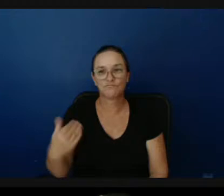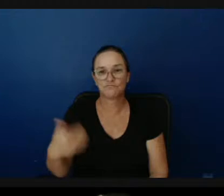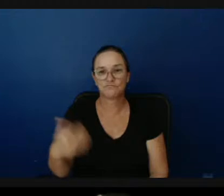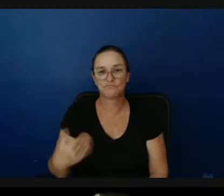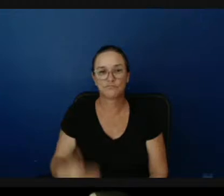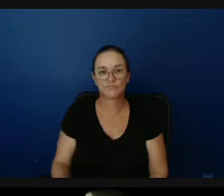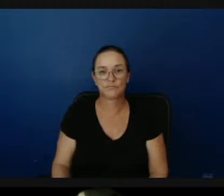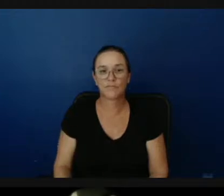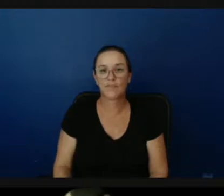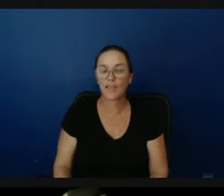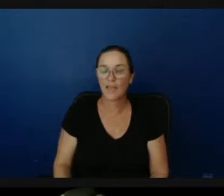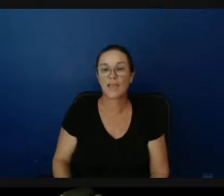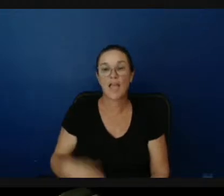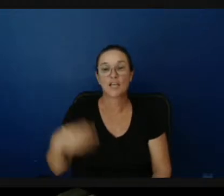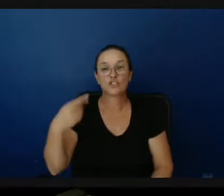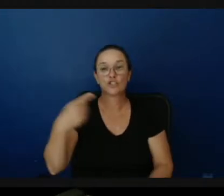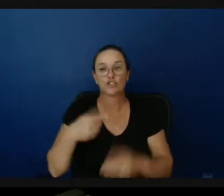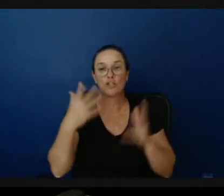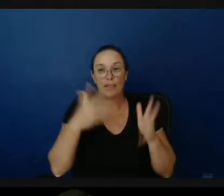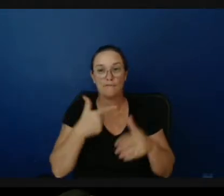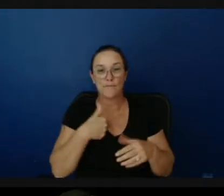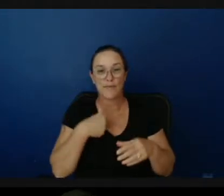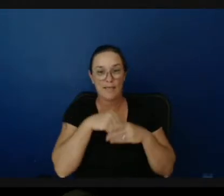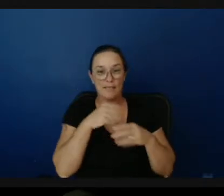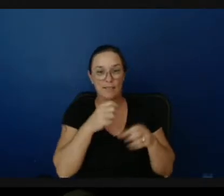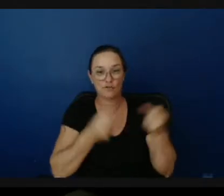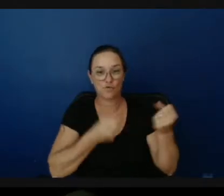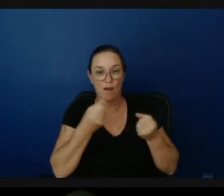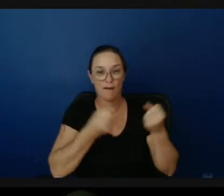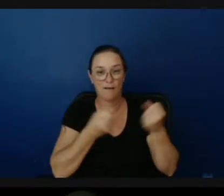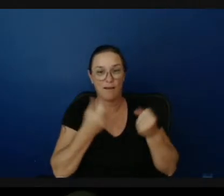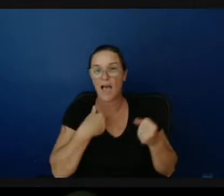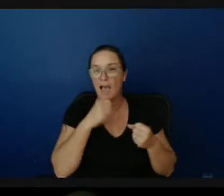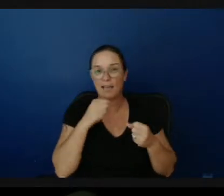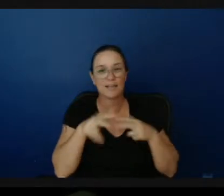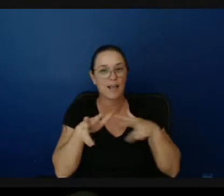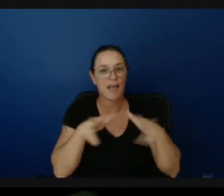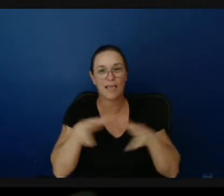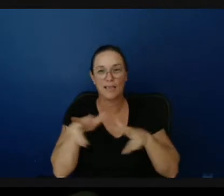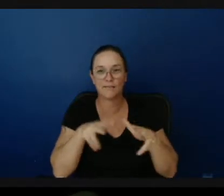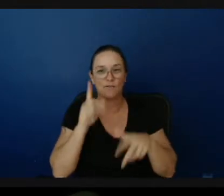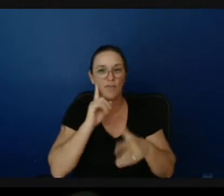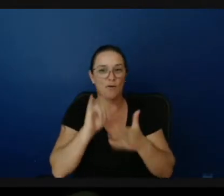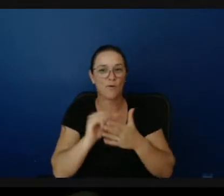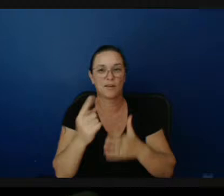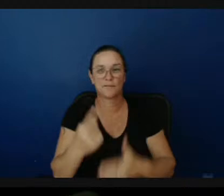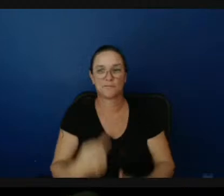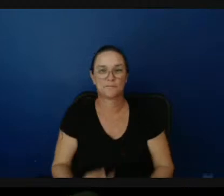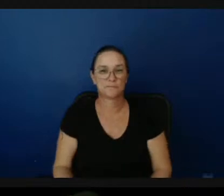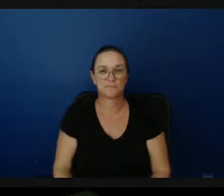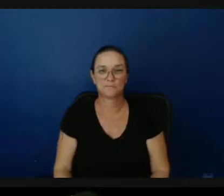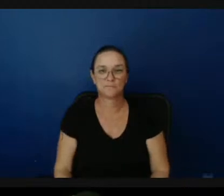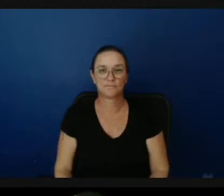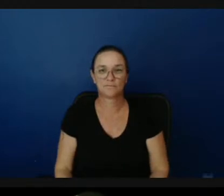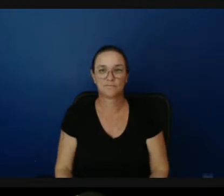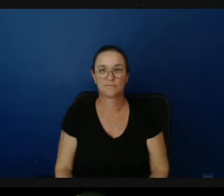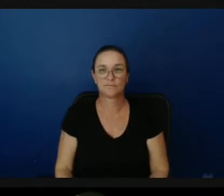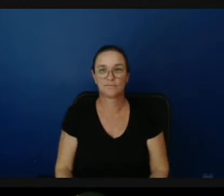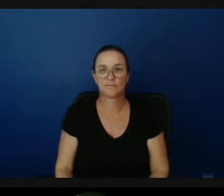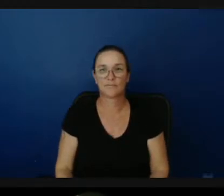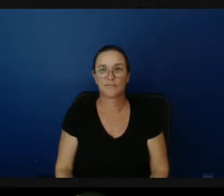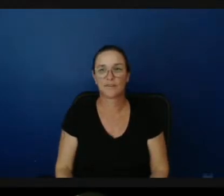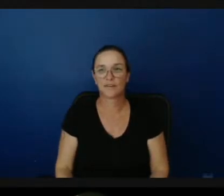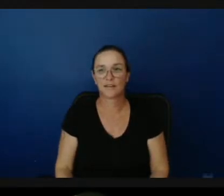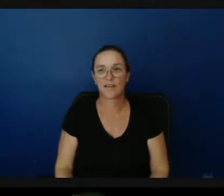She left me in the truck for this one. I didn't hike out. Right. Not the timing wasn't great for all of us